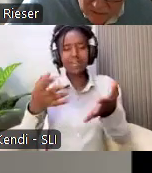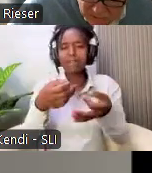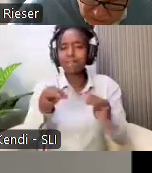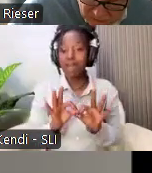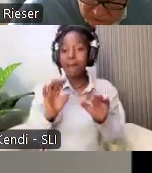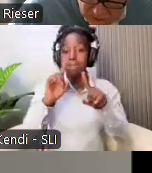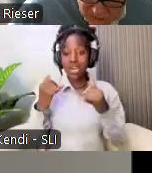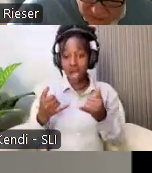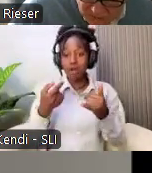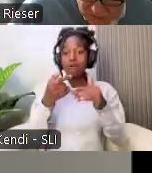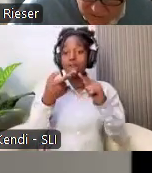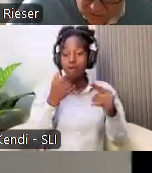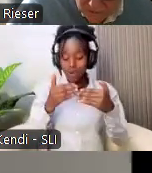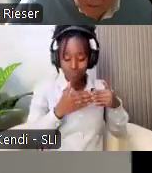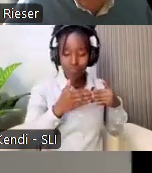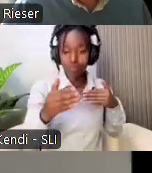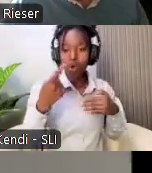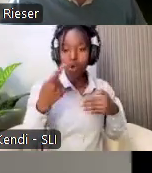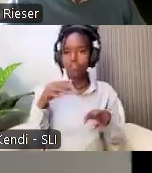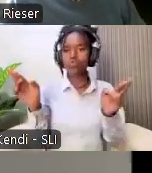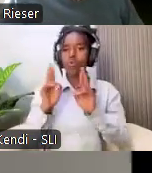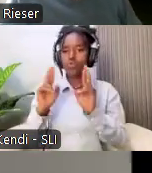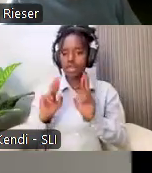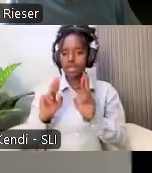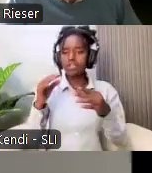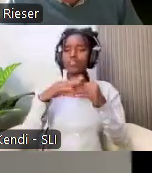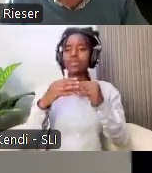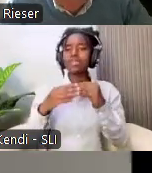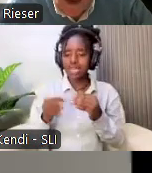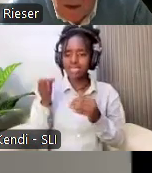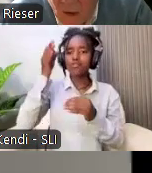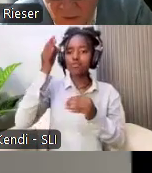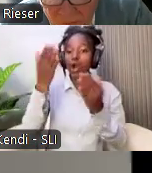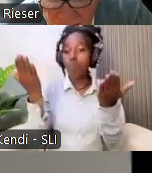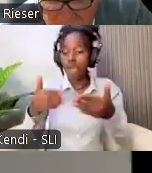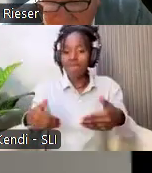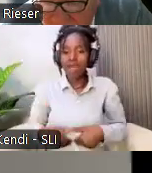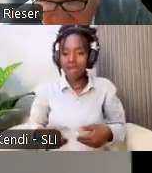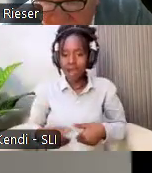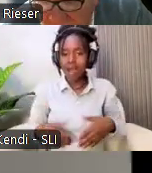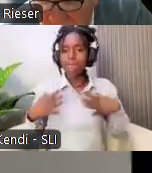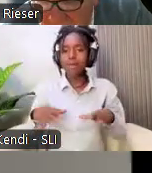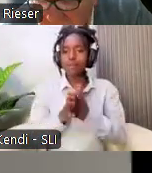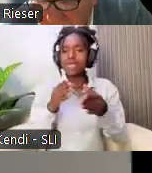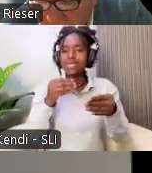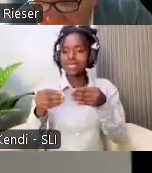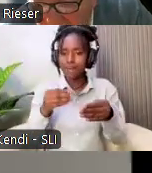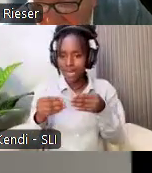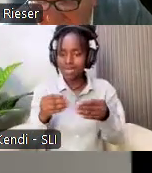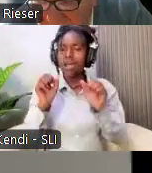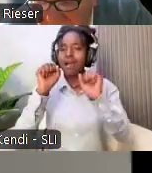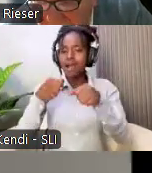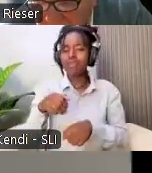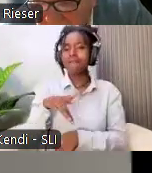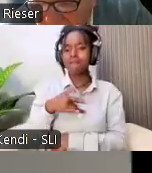that we do today will create a future where young, disabled people from all walks of life can see themselves